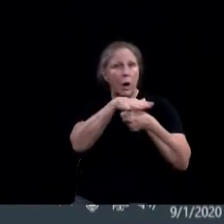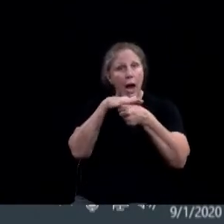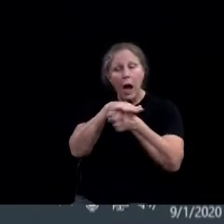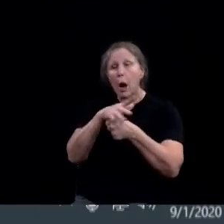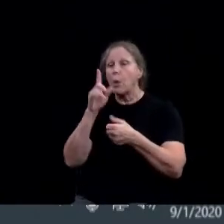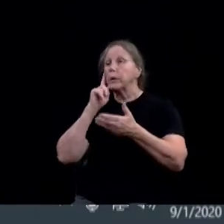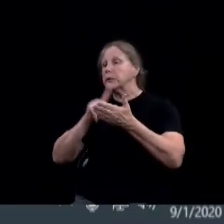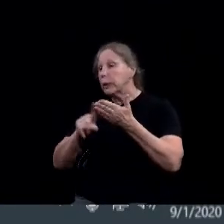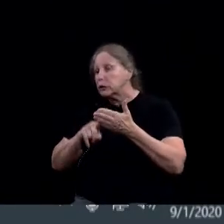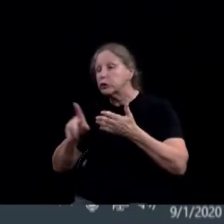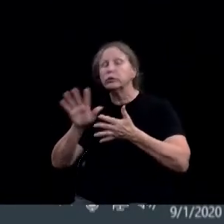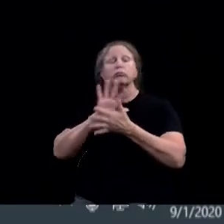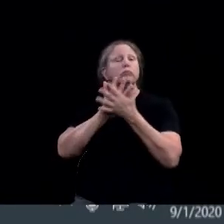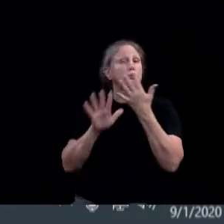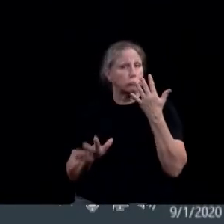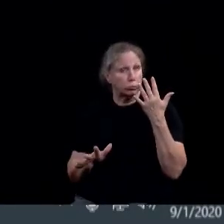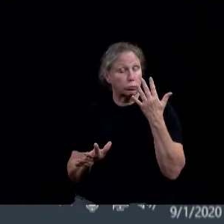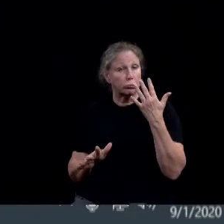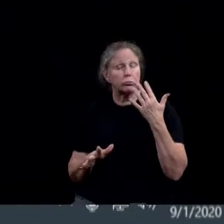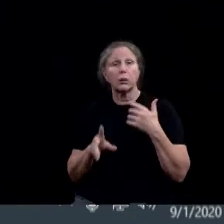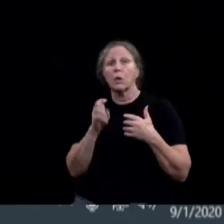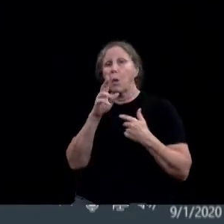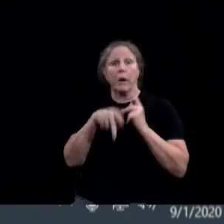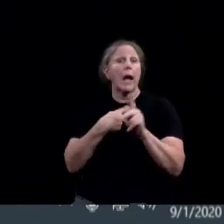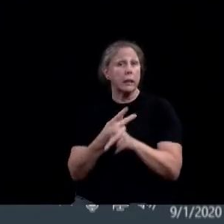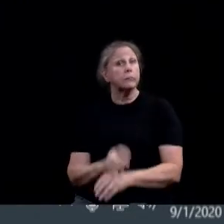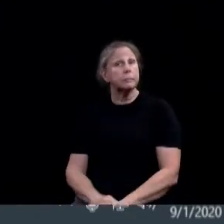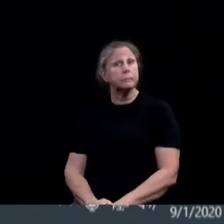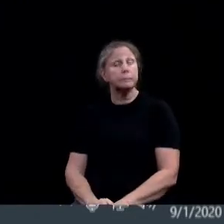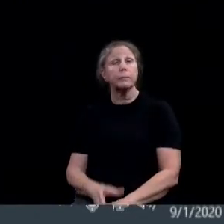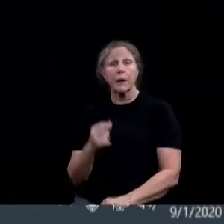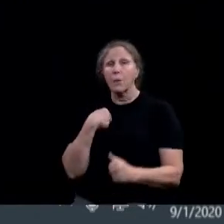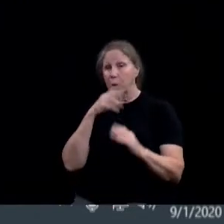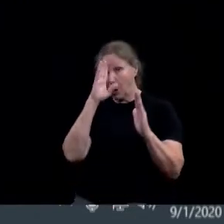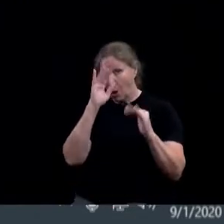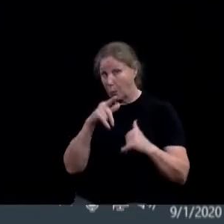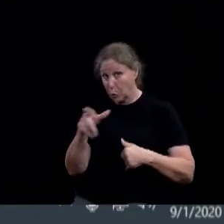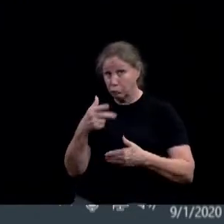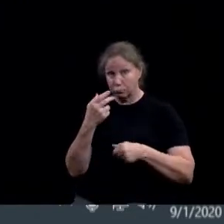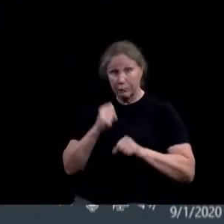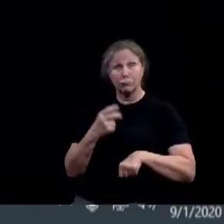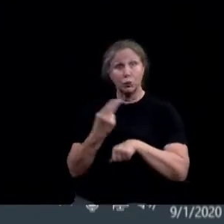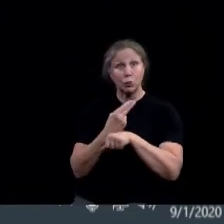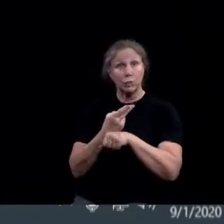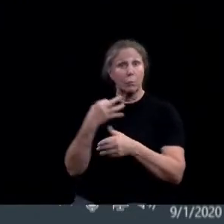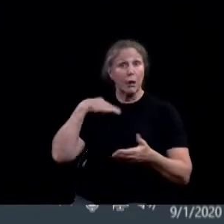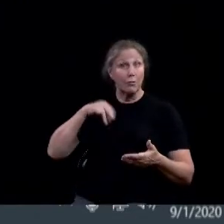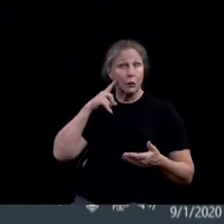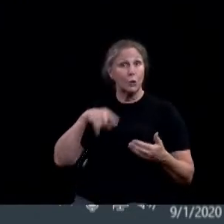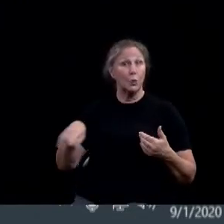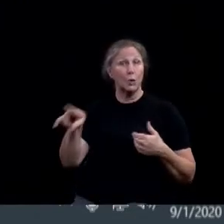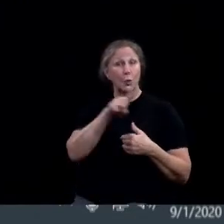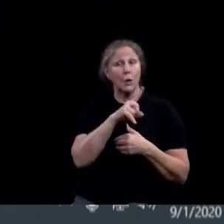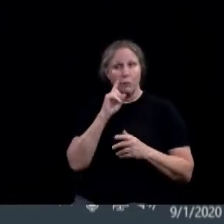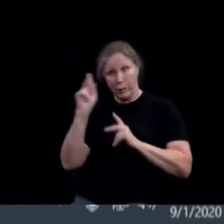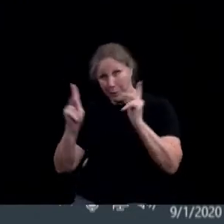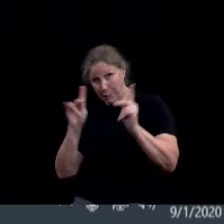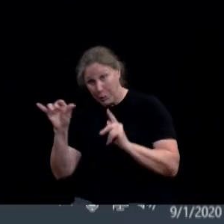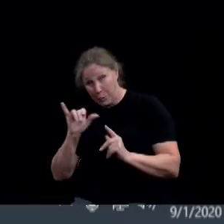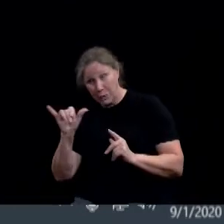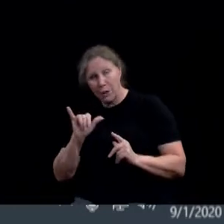type. And we hope it's a useful tool for you all, for the public. A few points I wanted to make was this was all